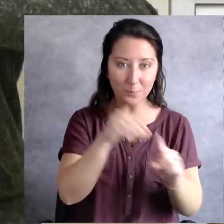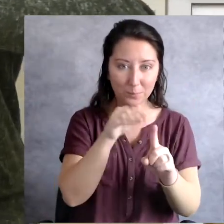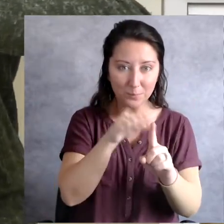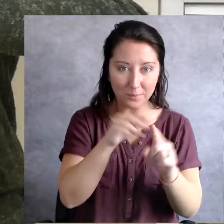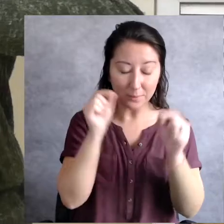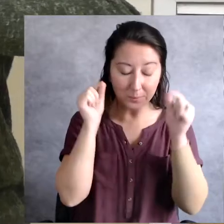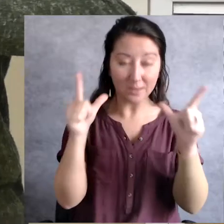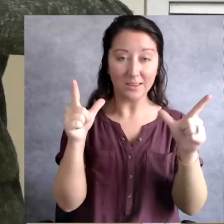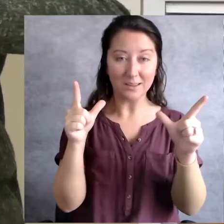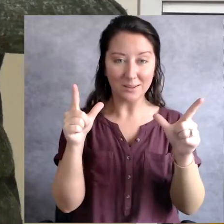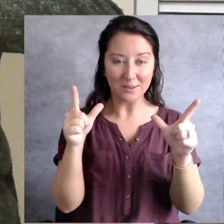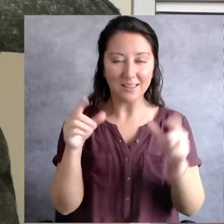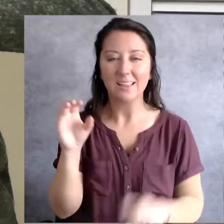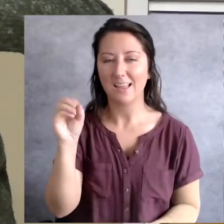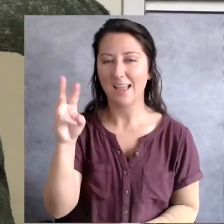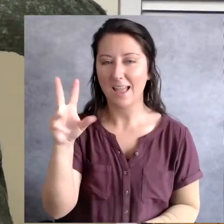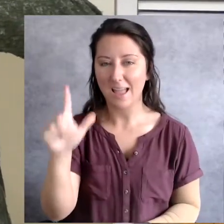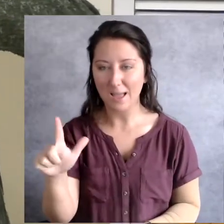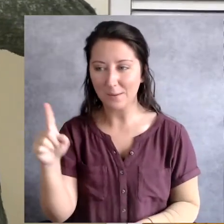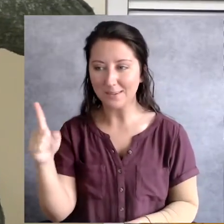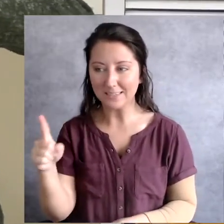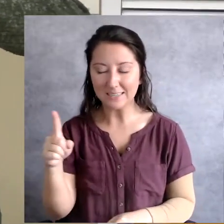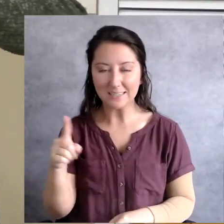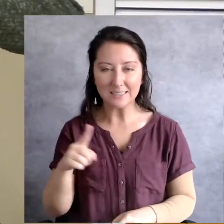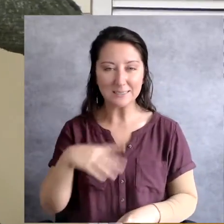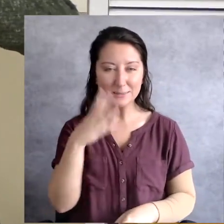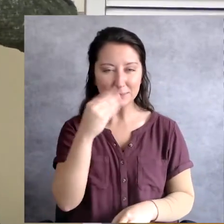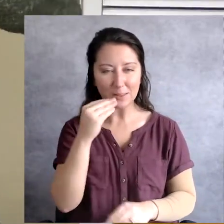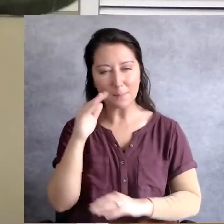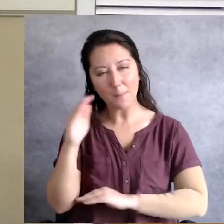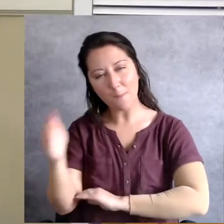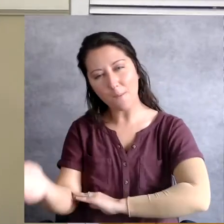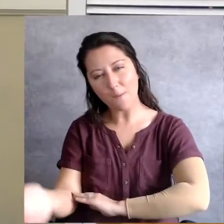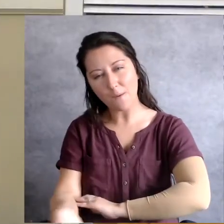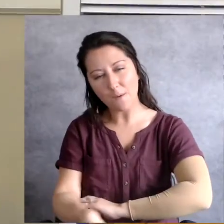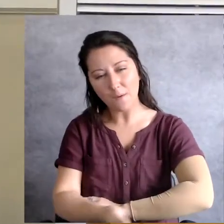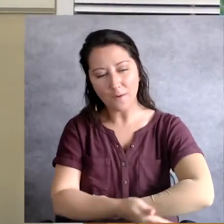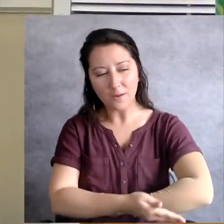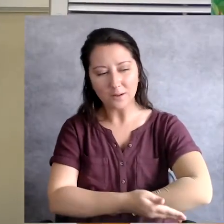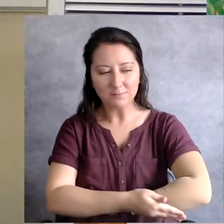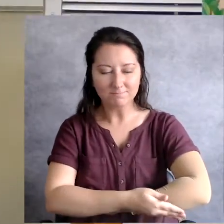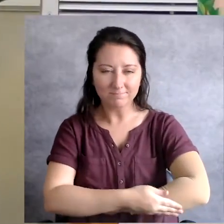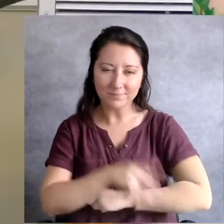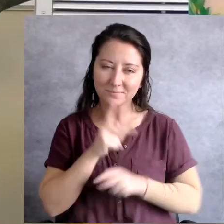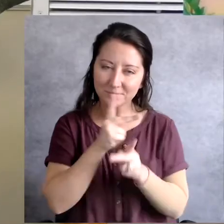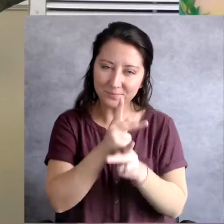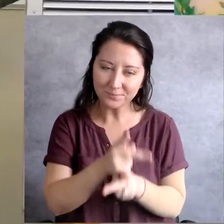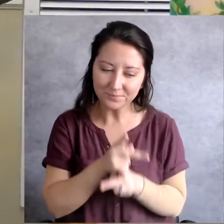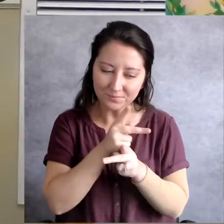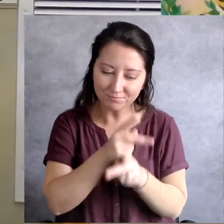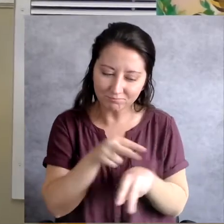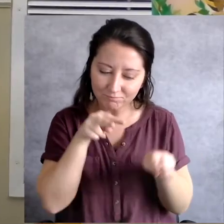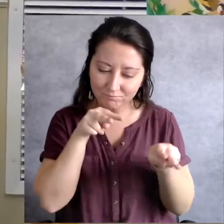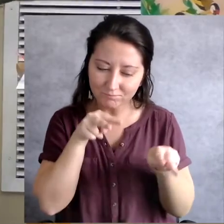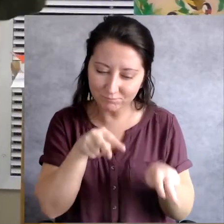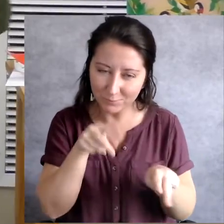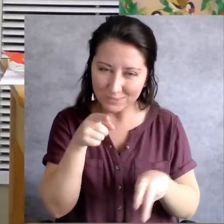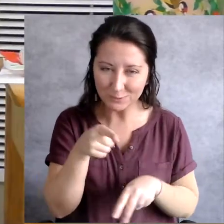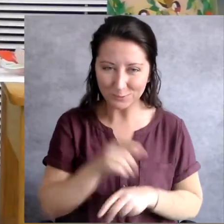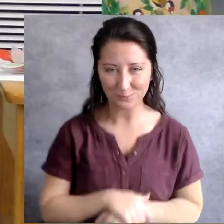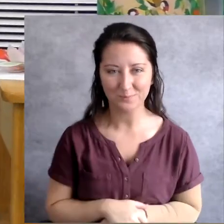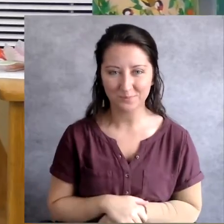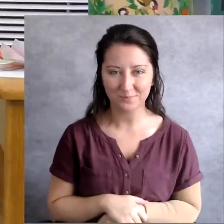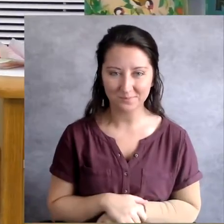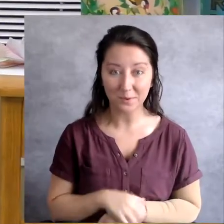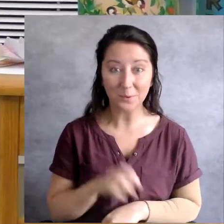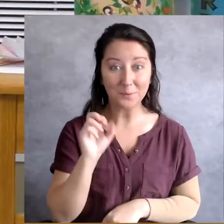sings you to sleep. No, he's awake all night watching over you. Oh, I see. All right, let's do